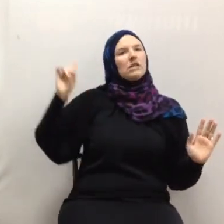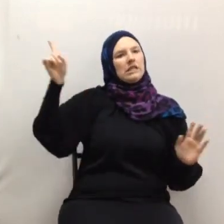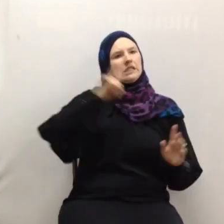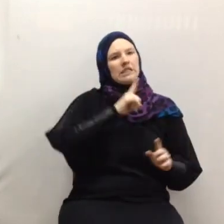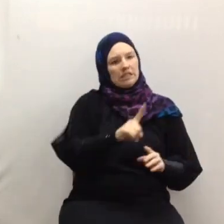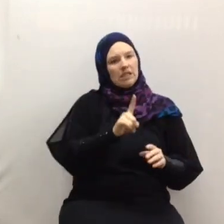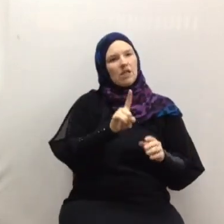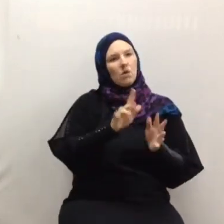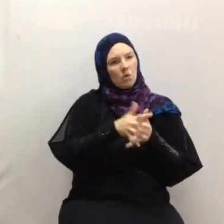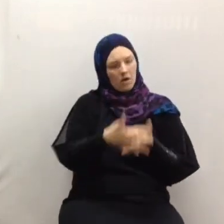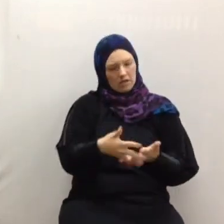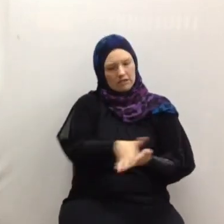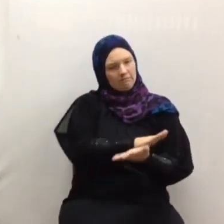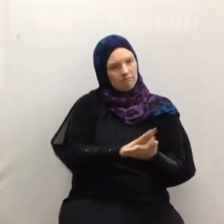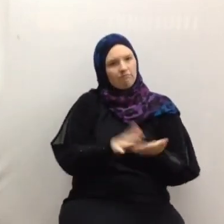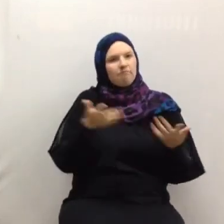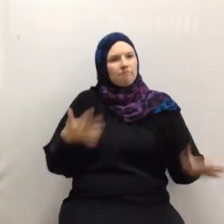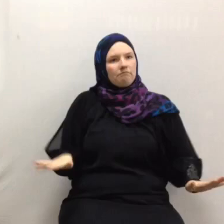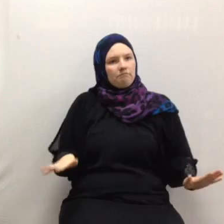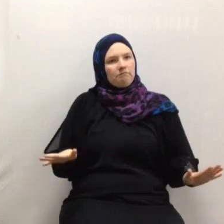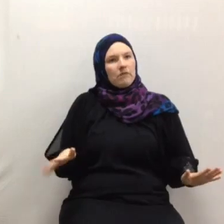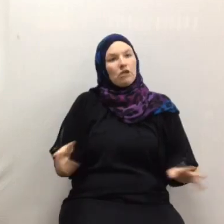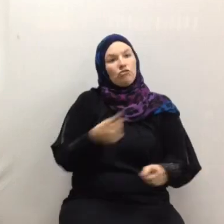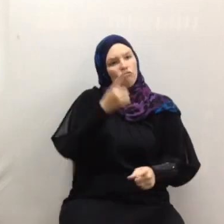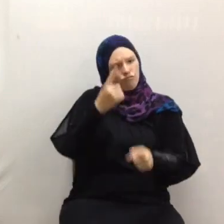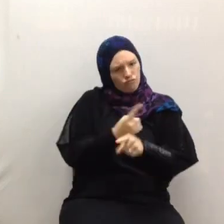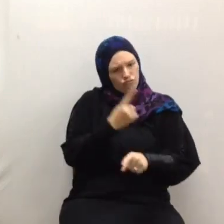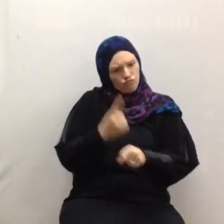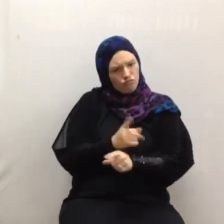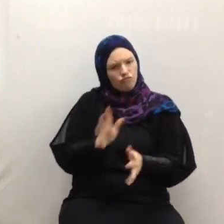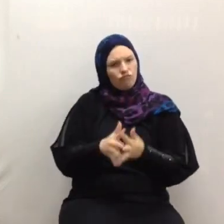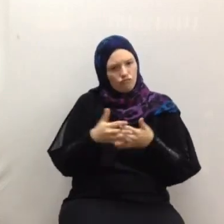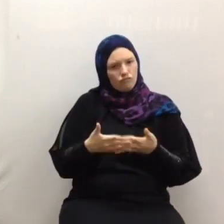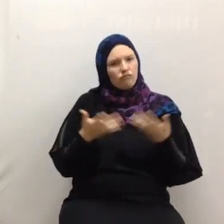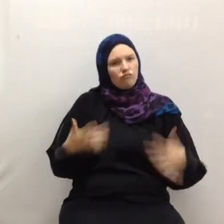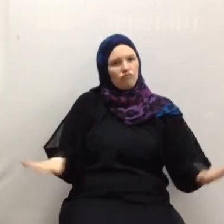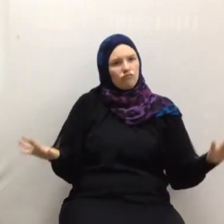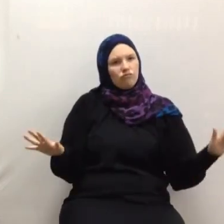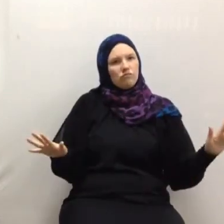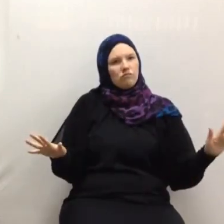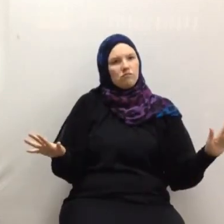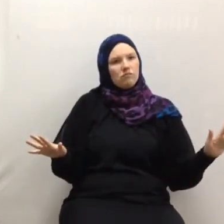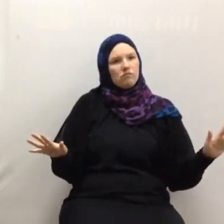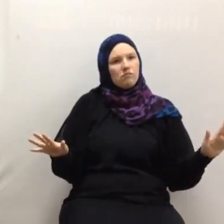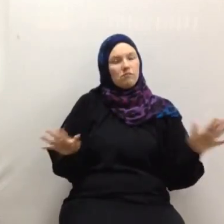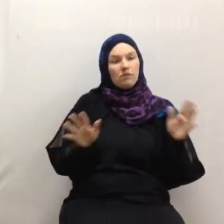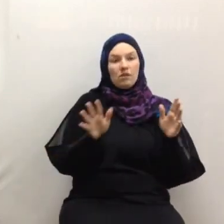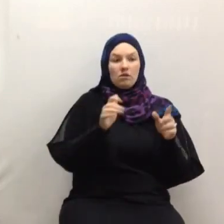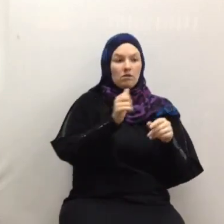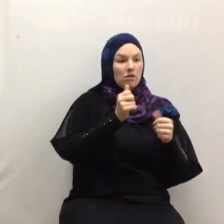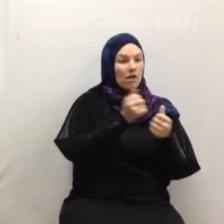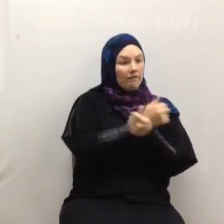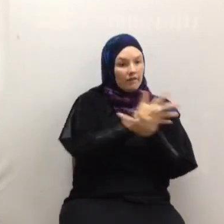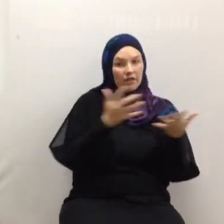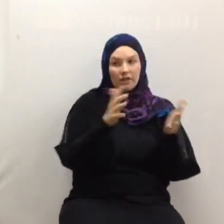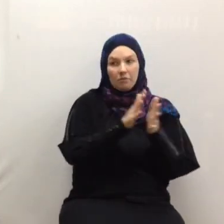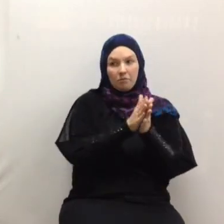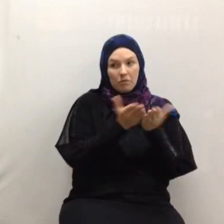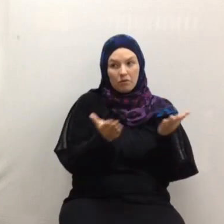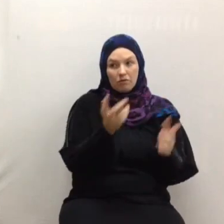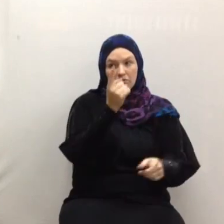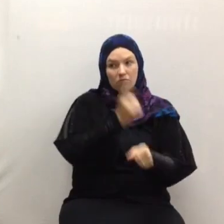authority of the text, the correctness of the text, the completeness of the text,